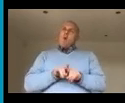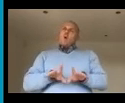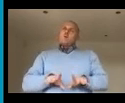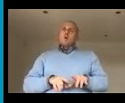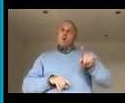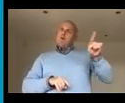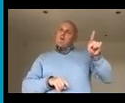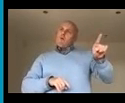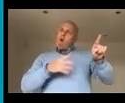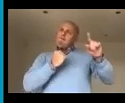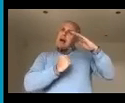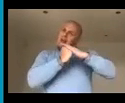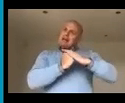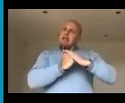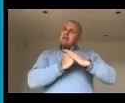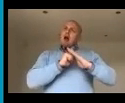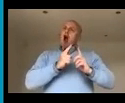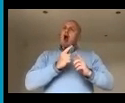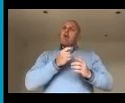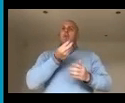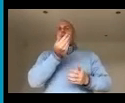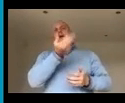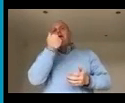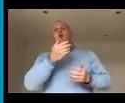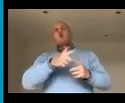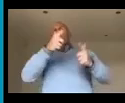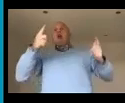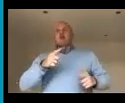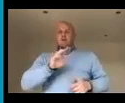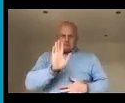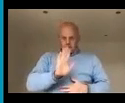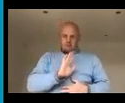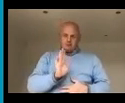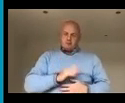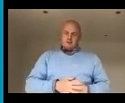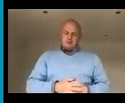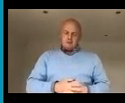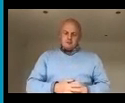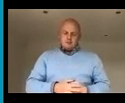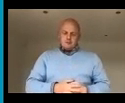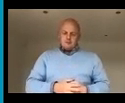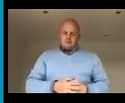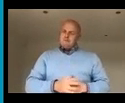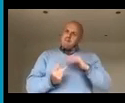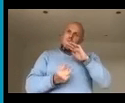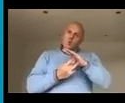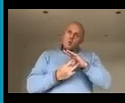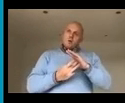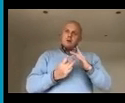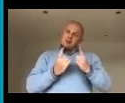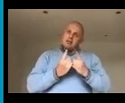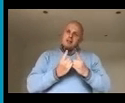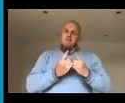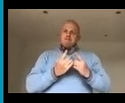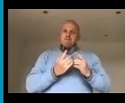they'll give. So you need to make sure that you're not asking for too much. A really crucial thing, and this is